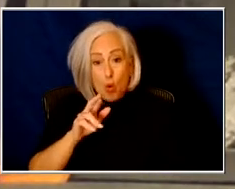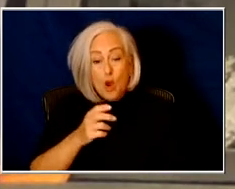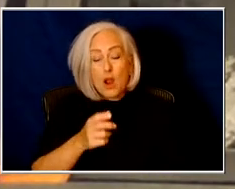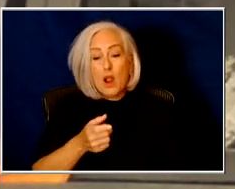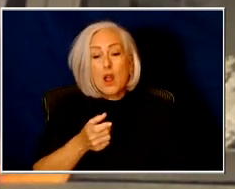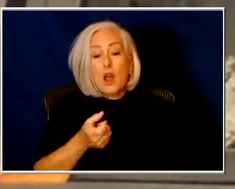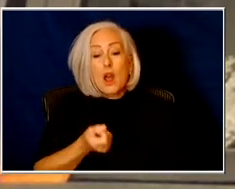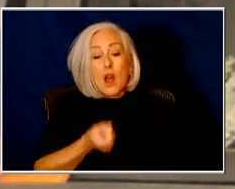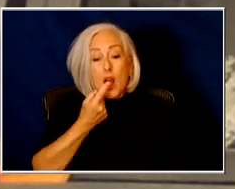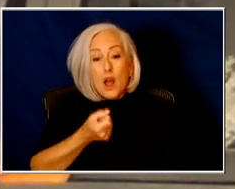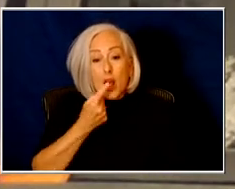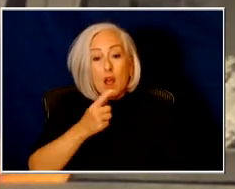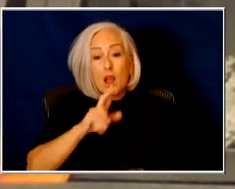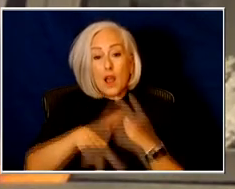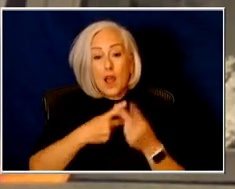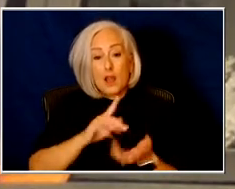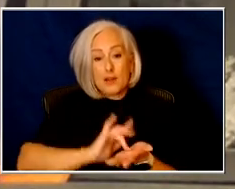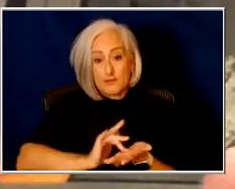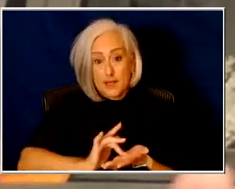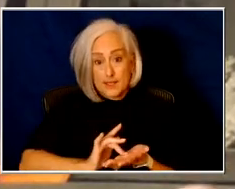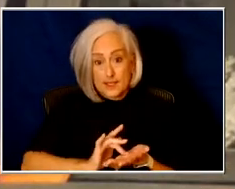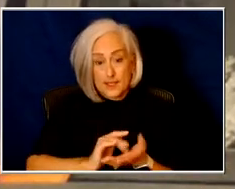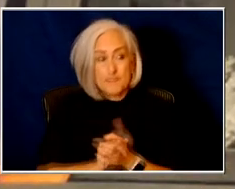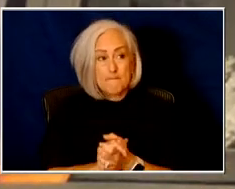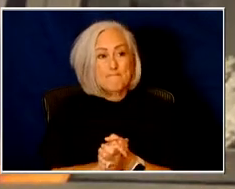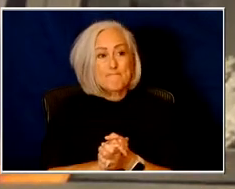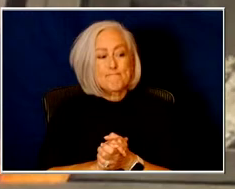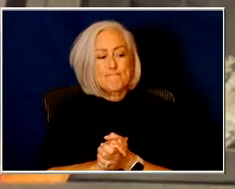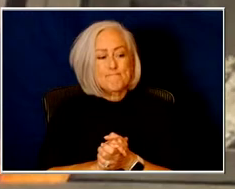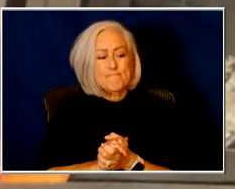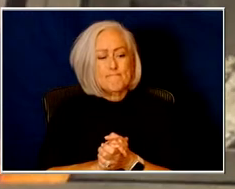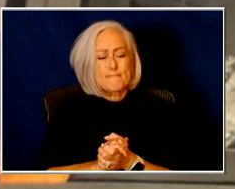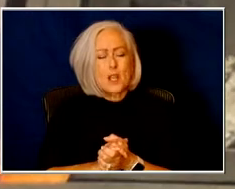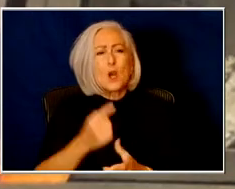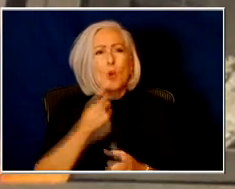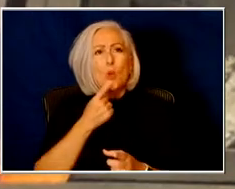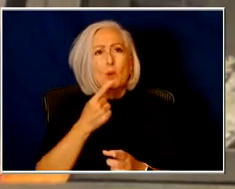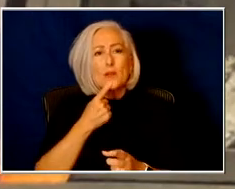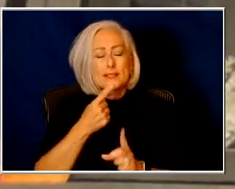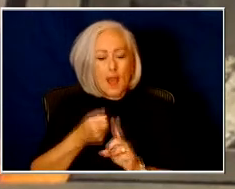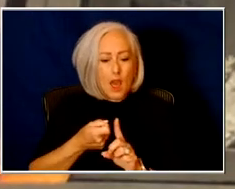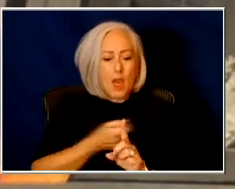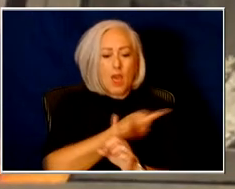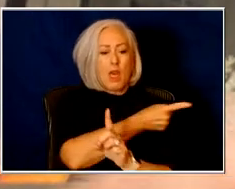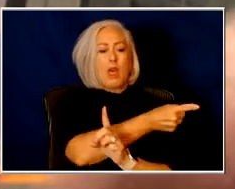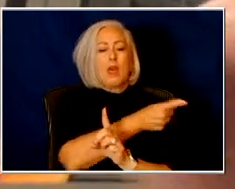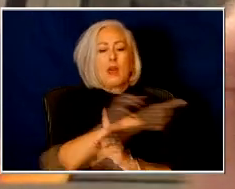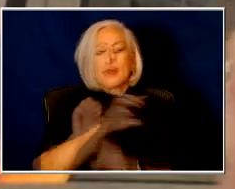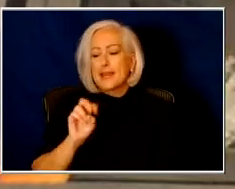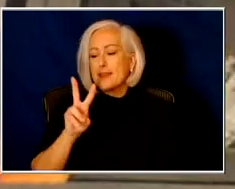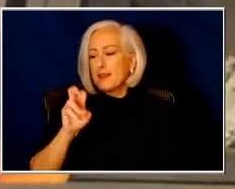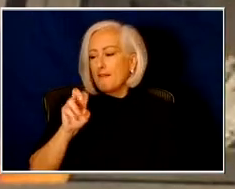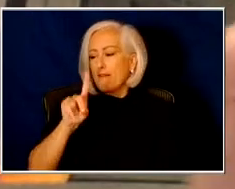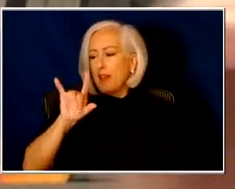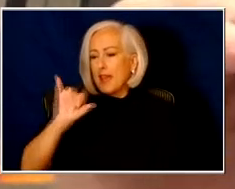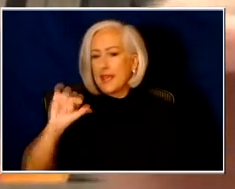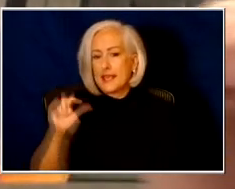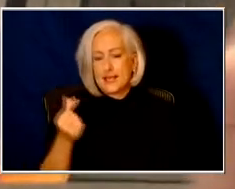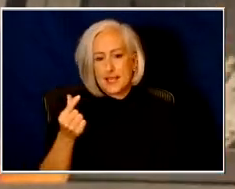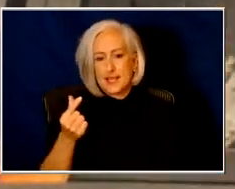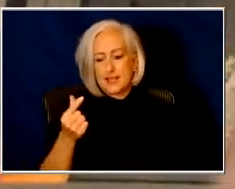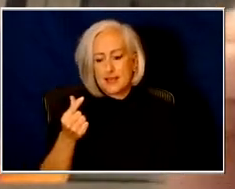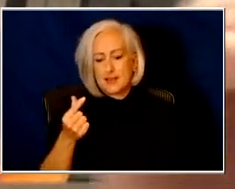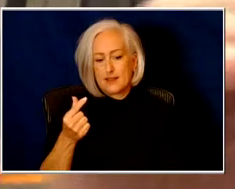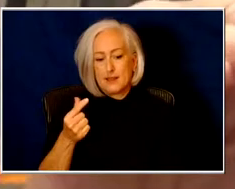there when we talk about are they evading now what does evading mean what it means is that the the whatever